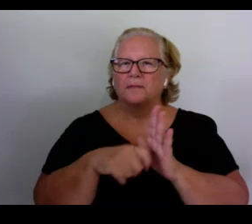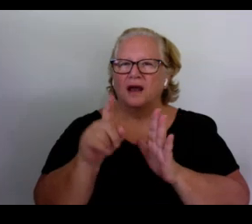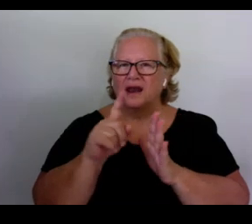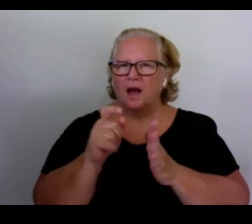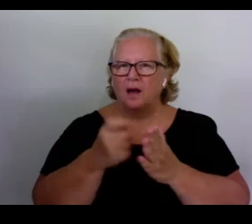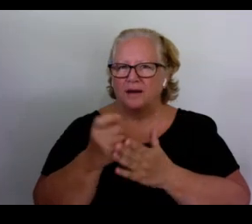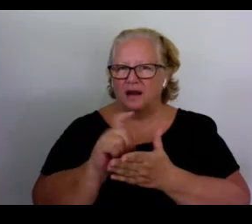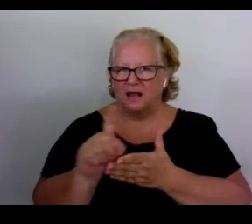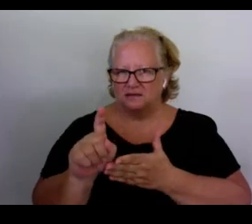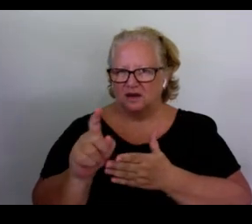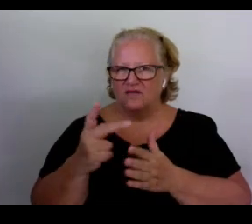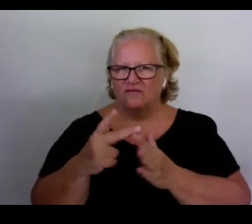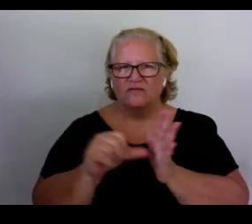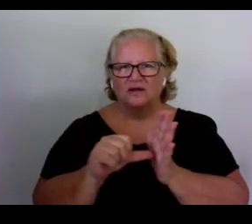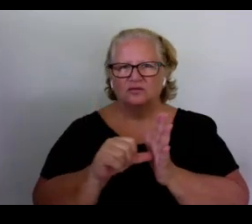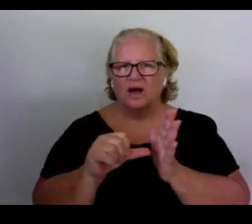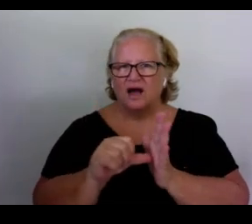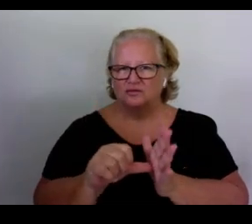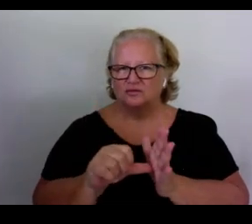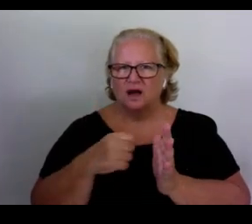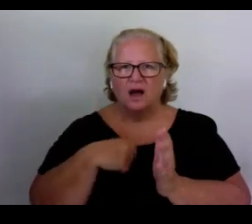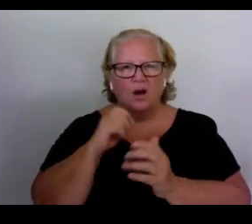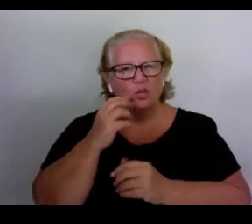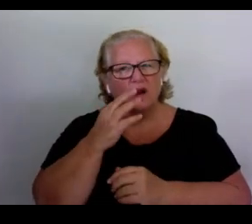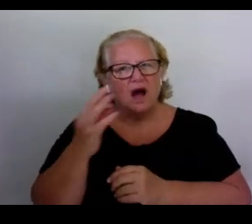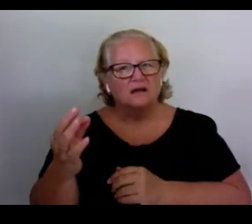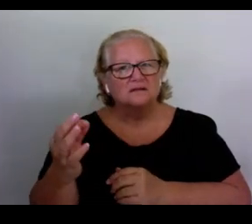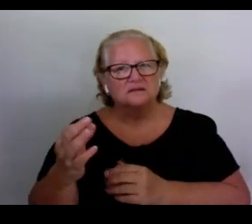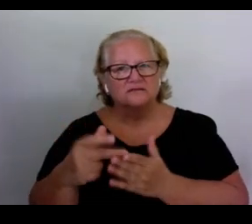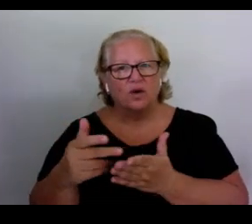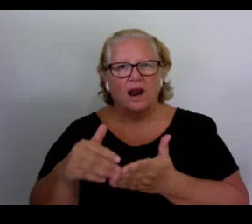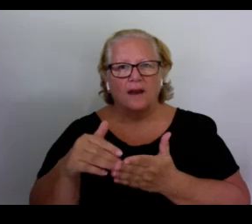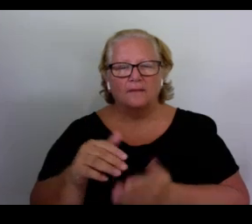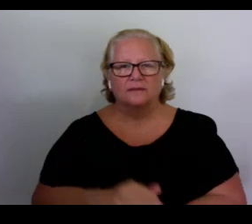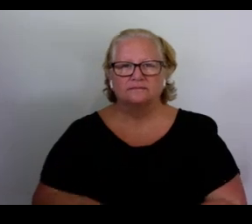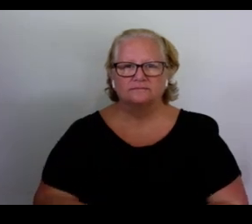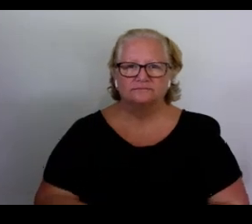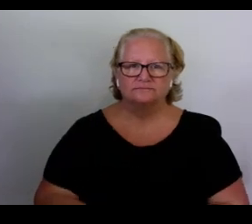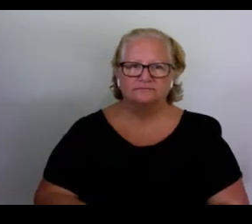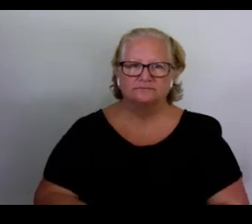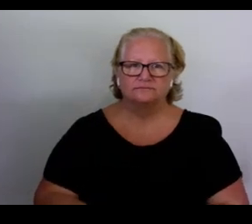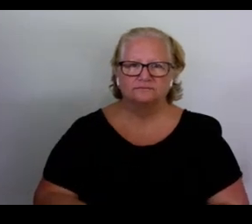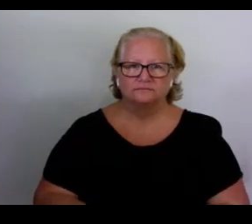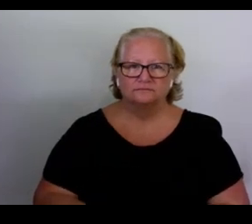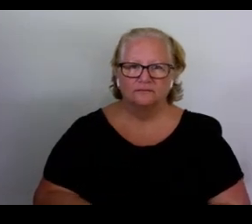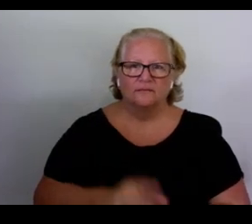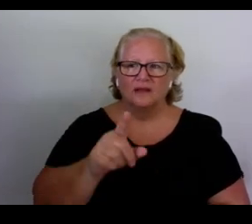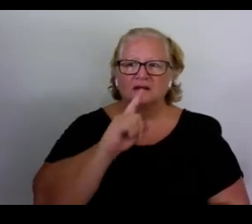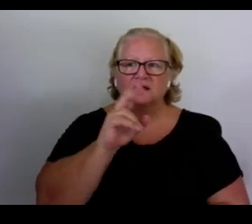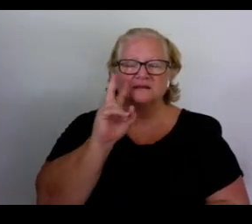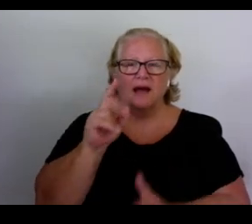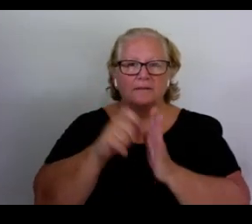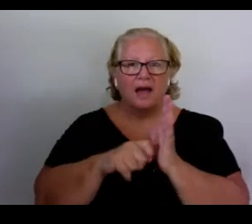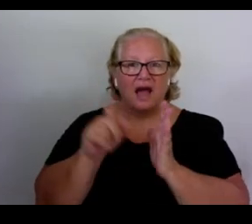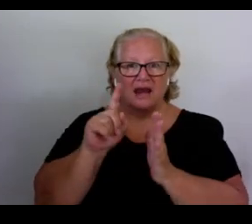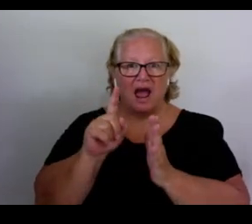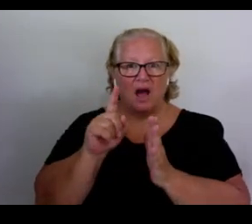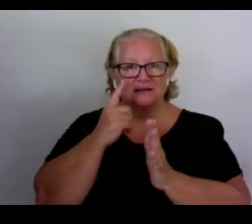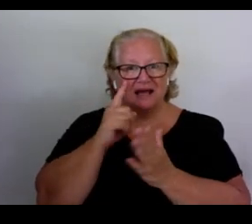hardship, and I would be asking for that. We have just had a comment. So we also see buy now, pay later